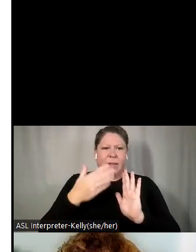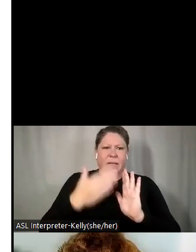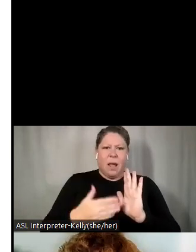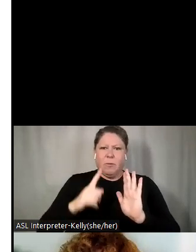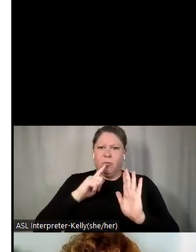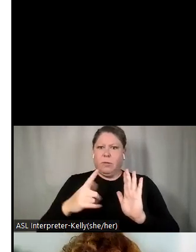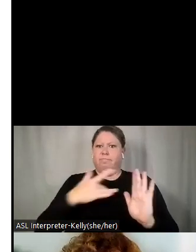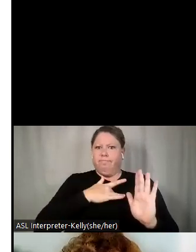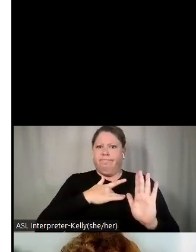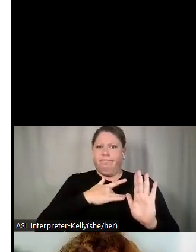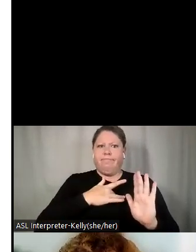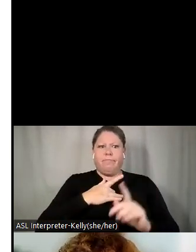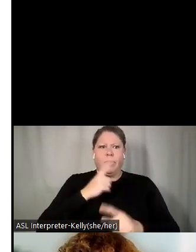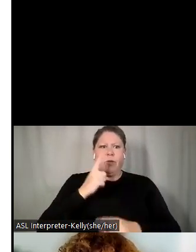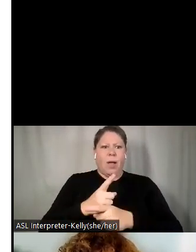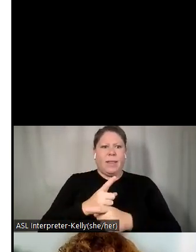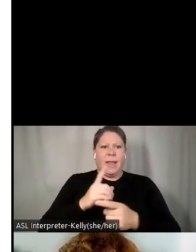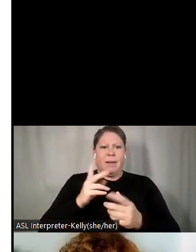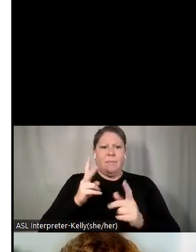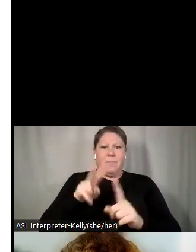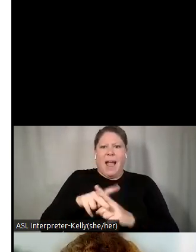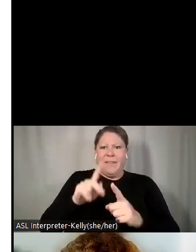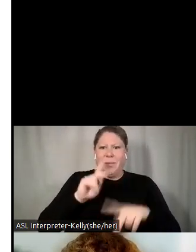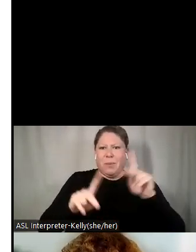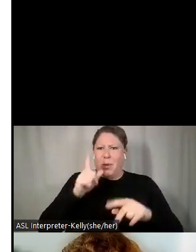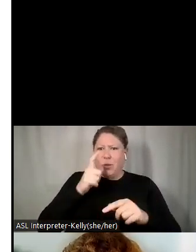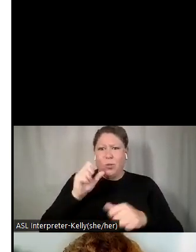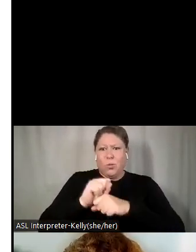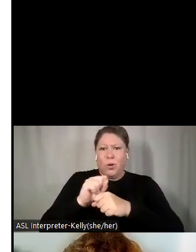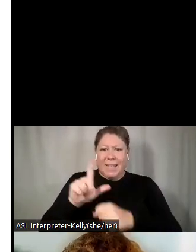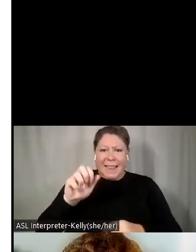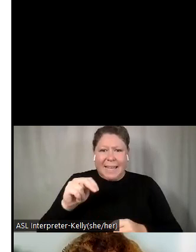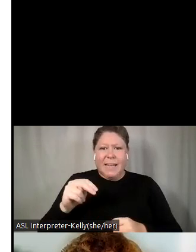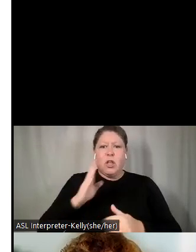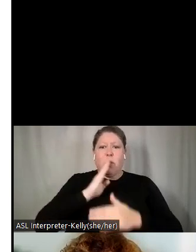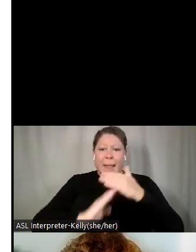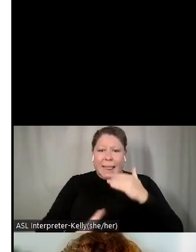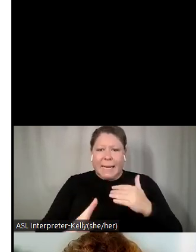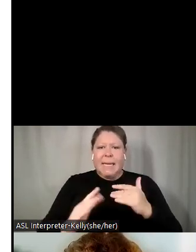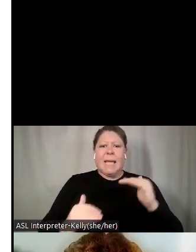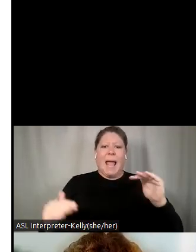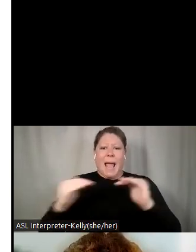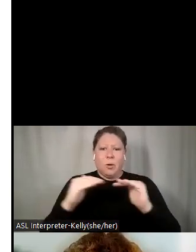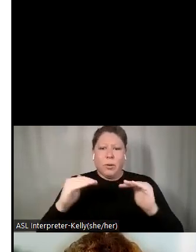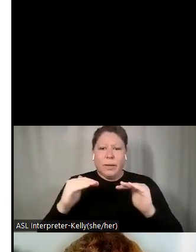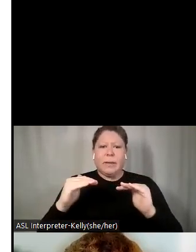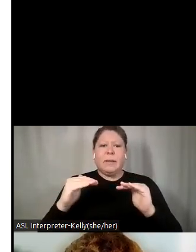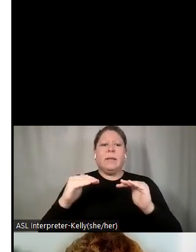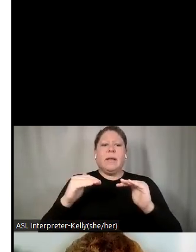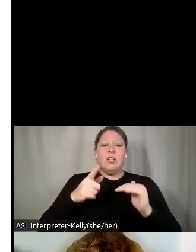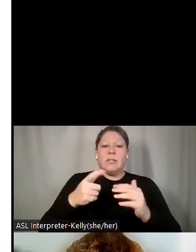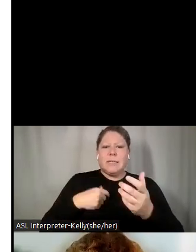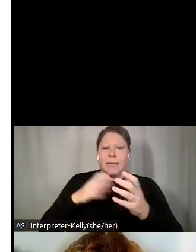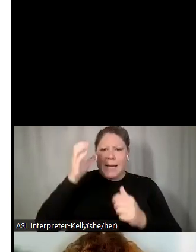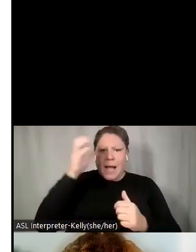have been working in lean for a long time. Ideas of humility and equity, And she supports a concept of